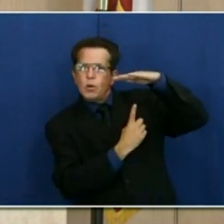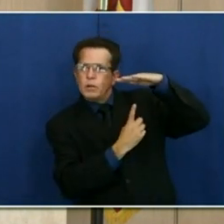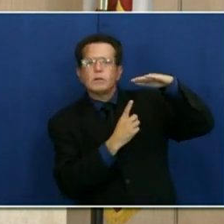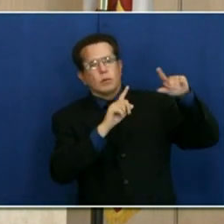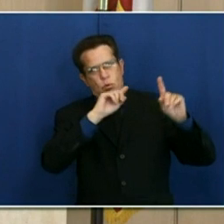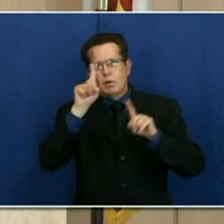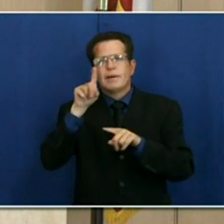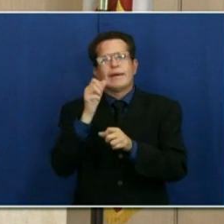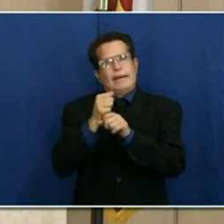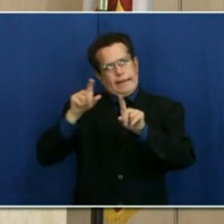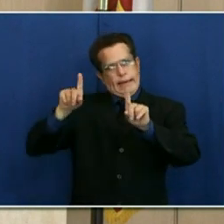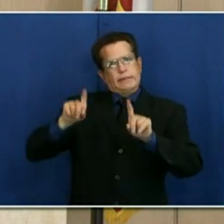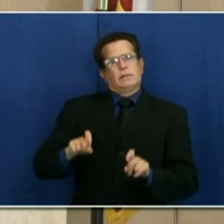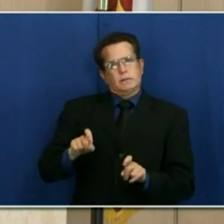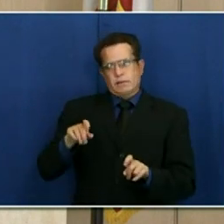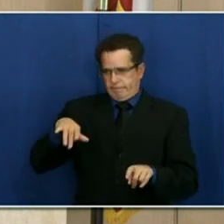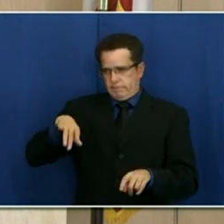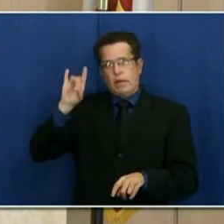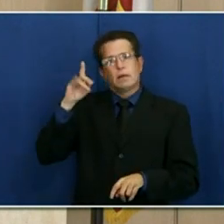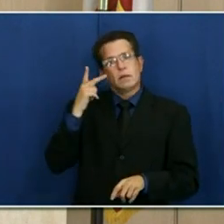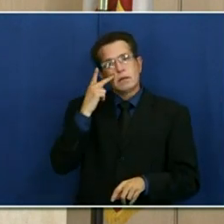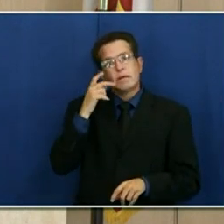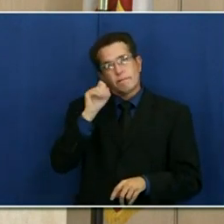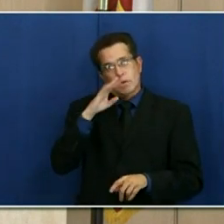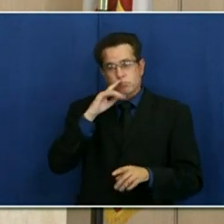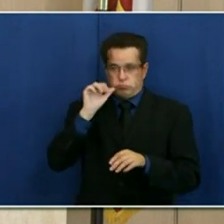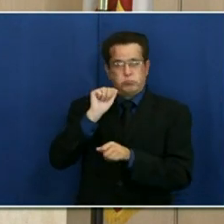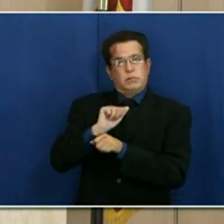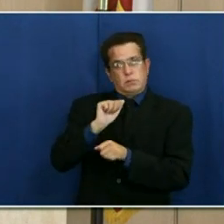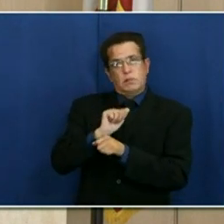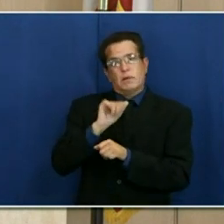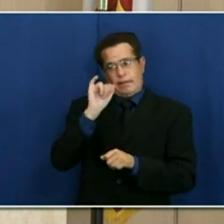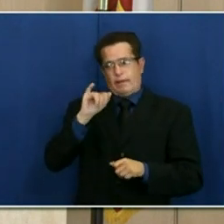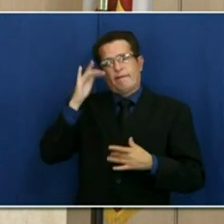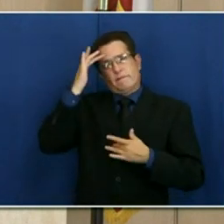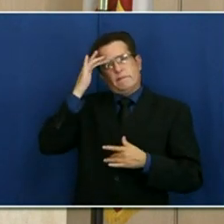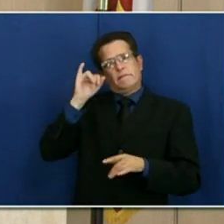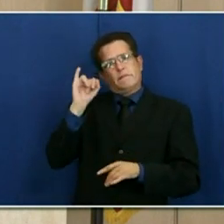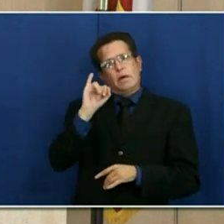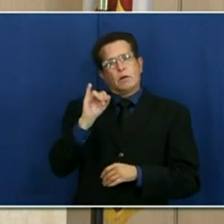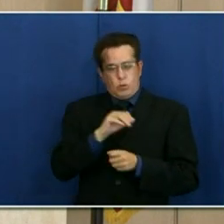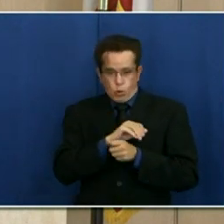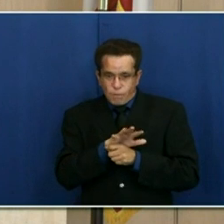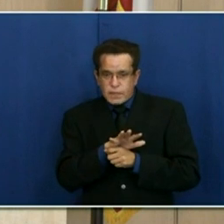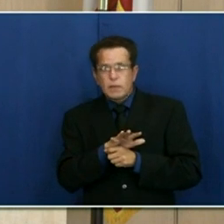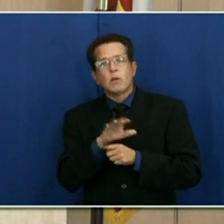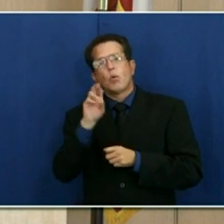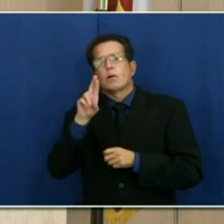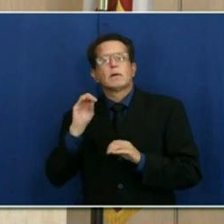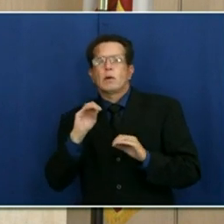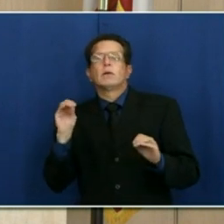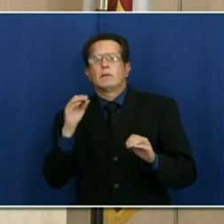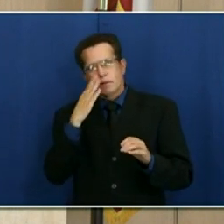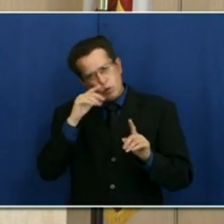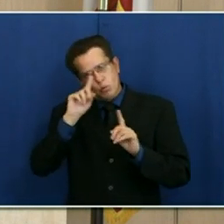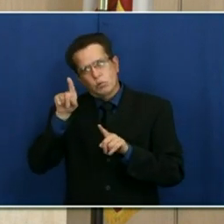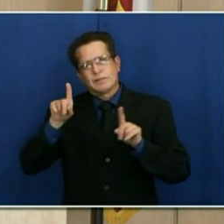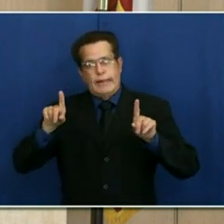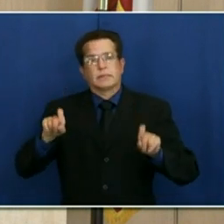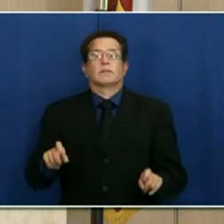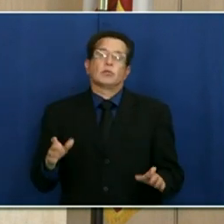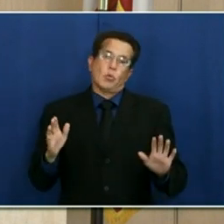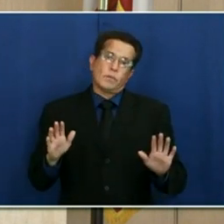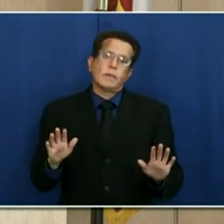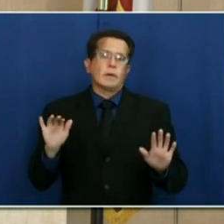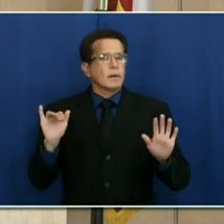site and be tested so you can determine if that illness is related to COVID-19. So with that, I